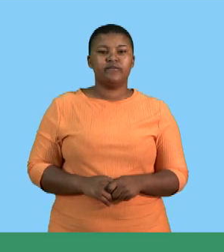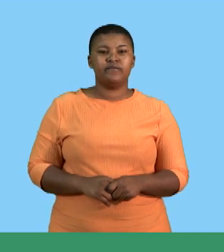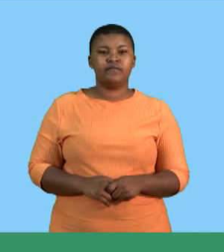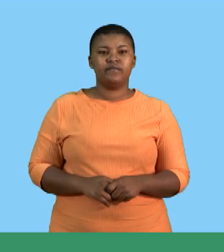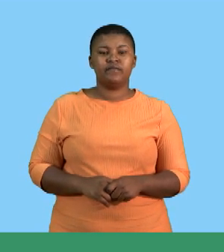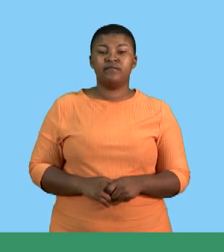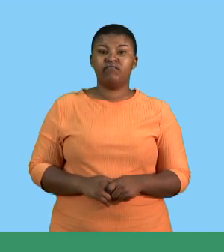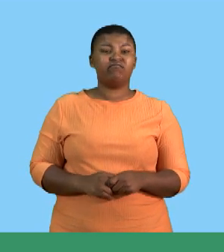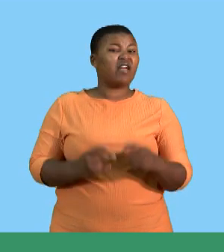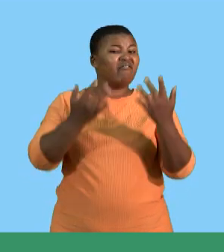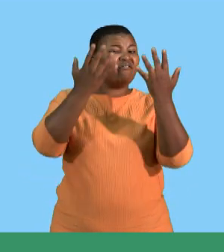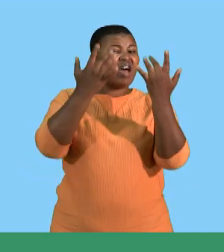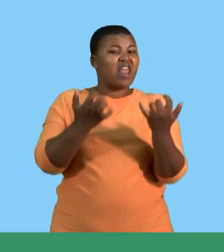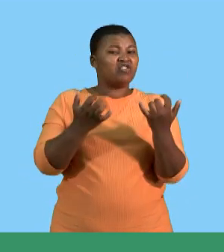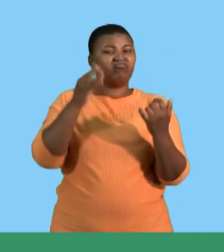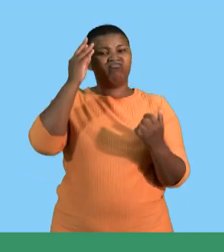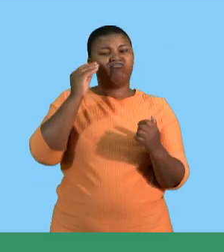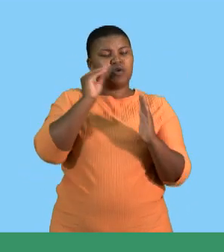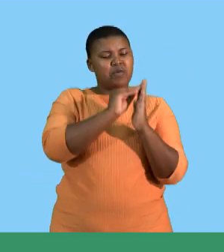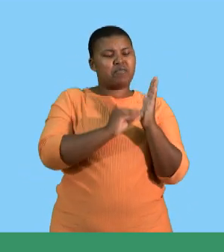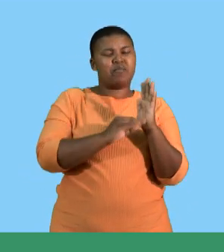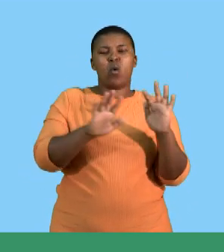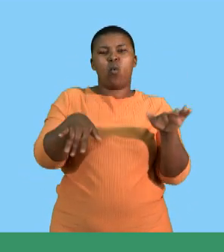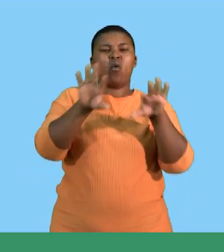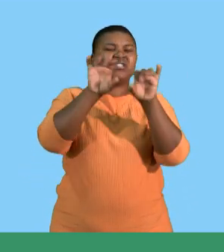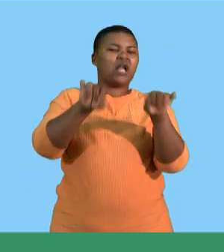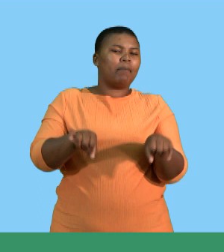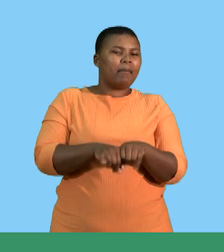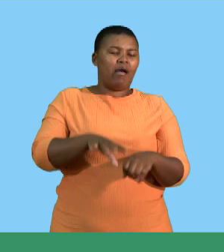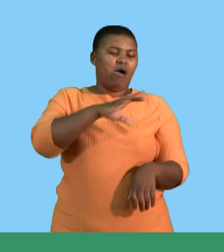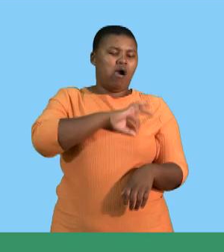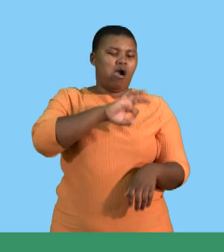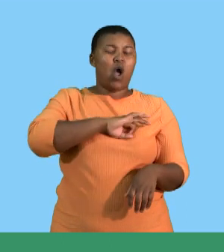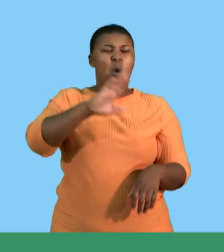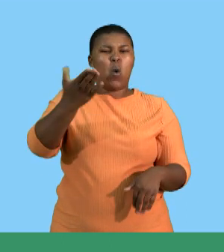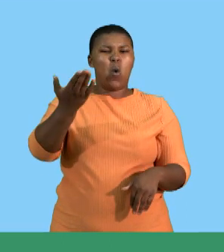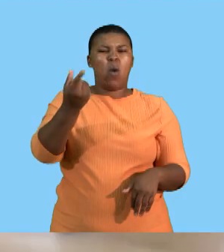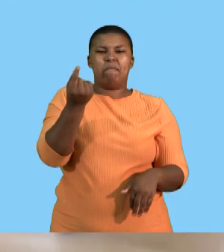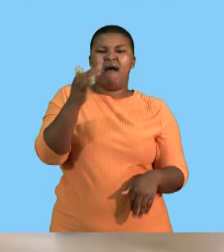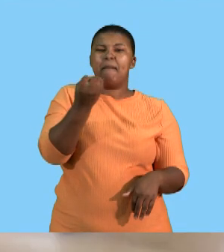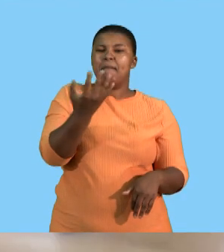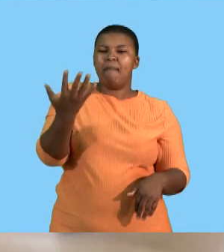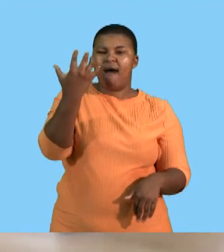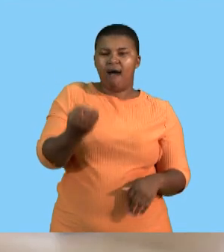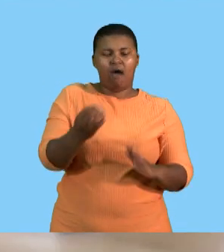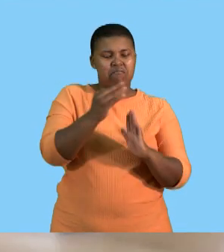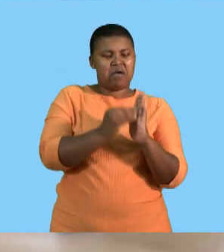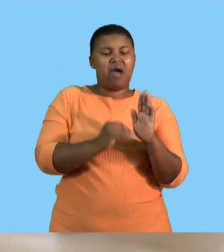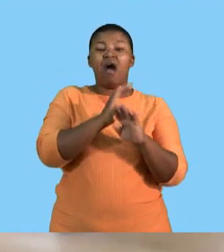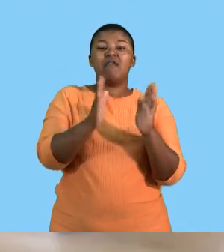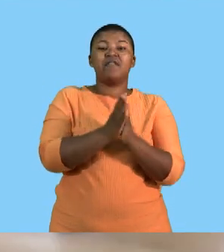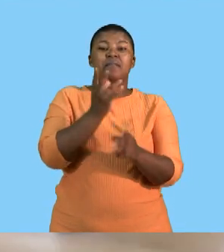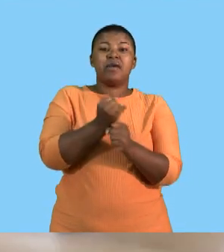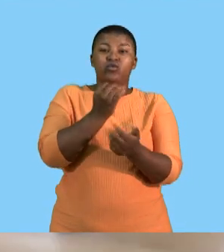allocation of cash. We have enough money basically. They will then also compile financial records and